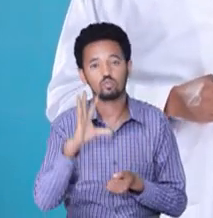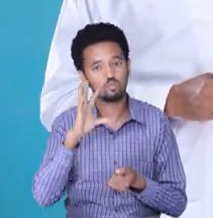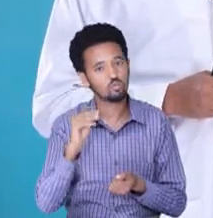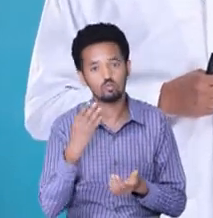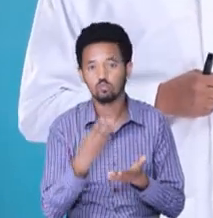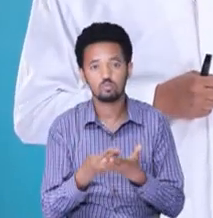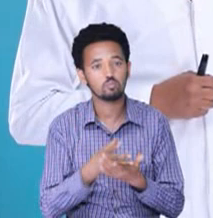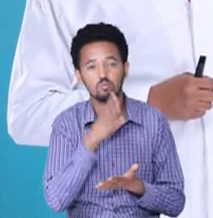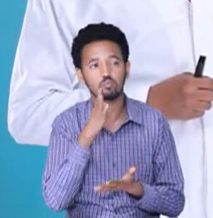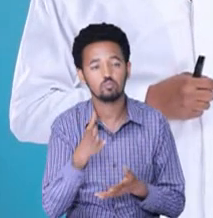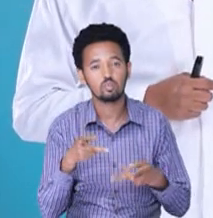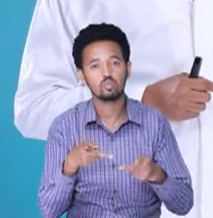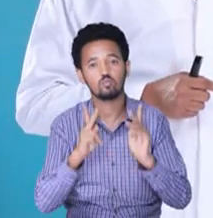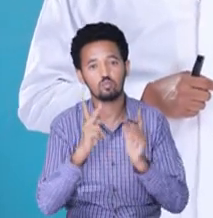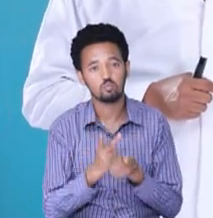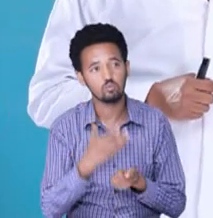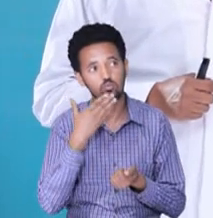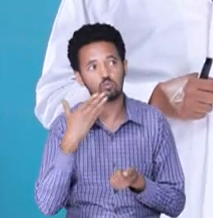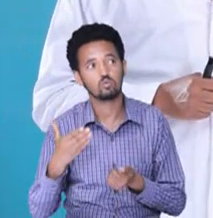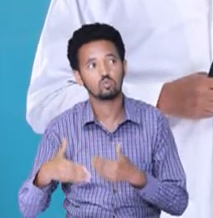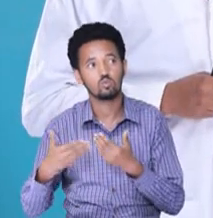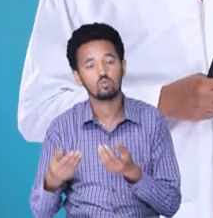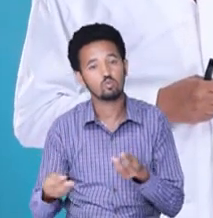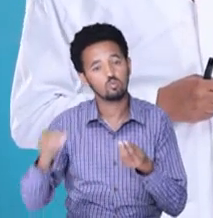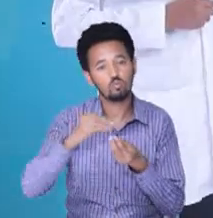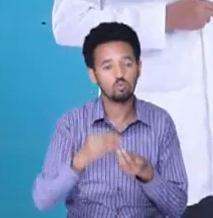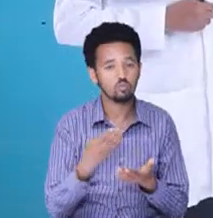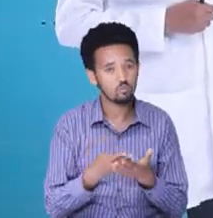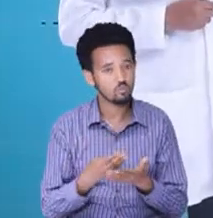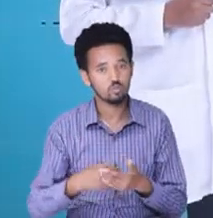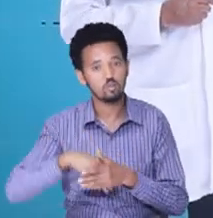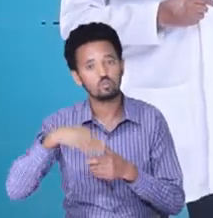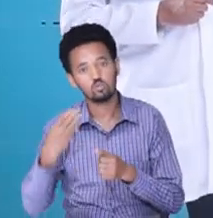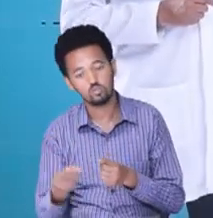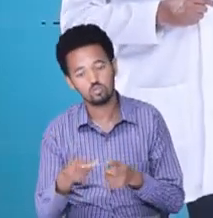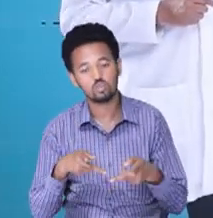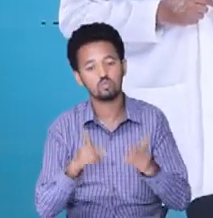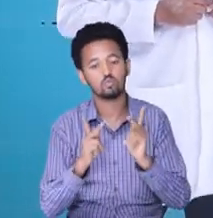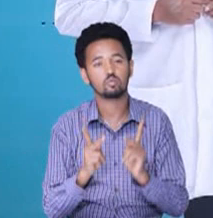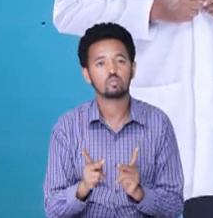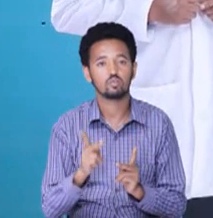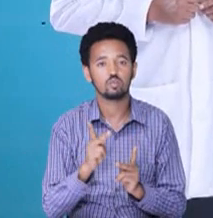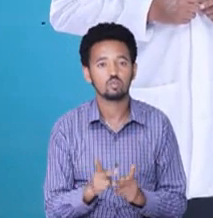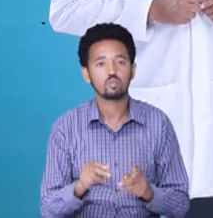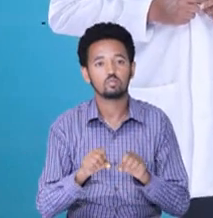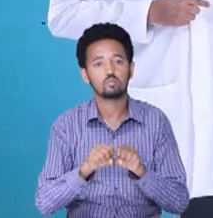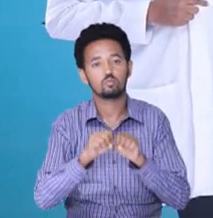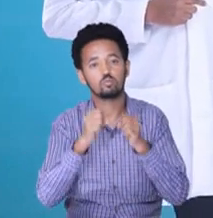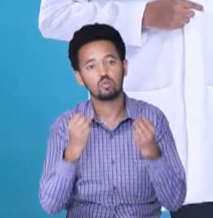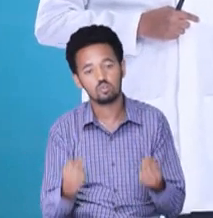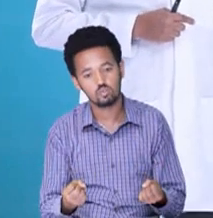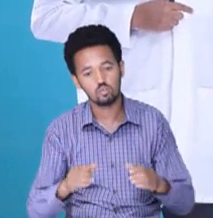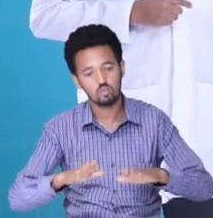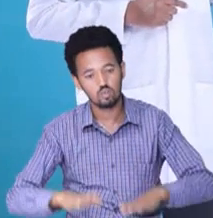the treasury. The government could borrow no more money, and authority of the government are break down.